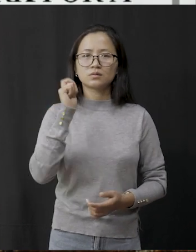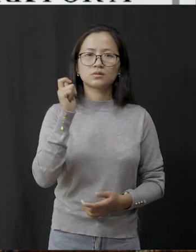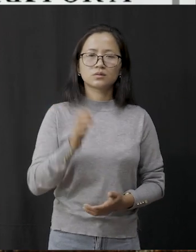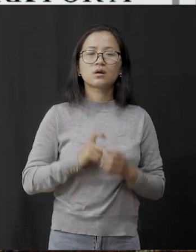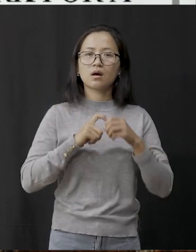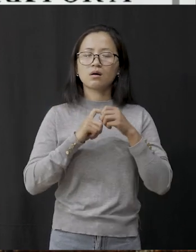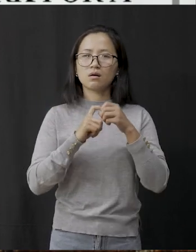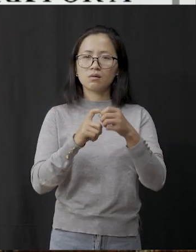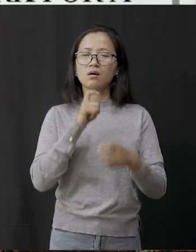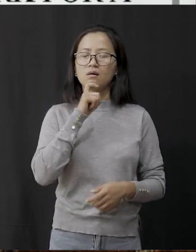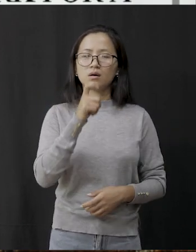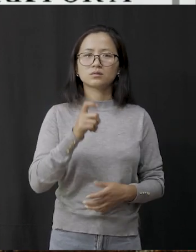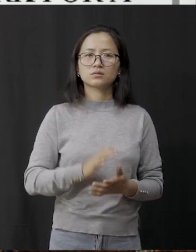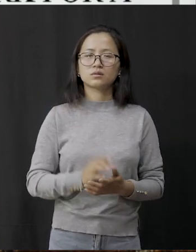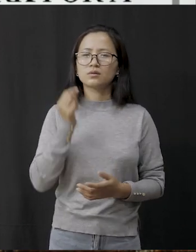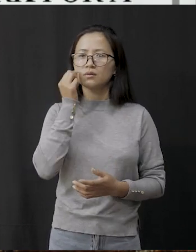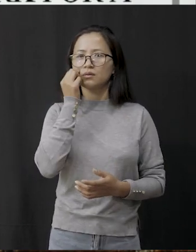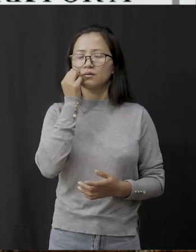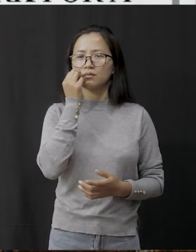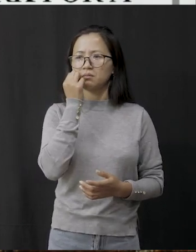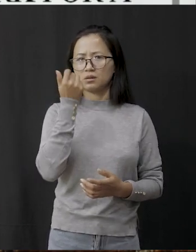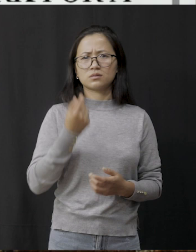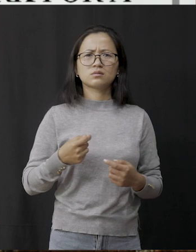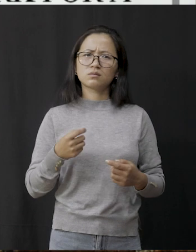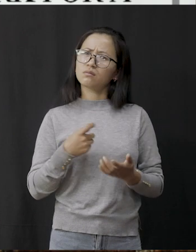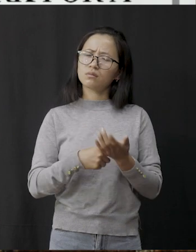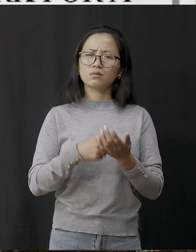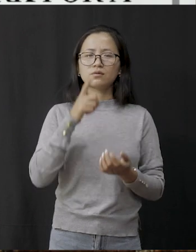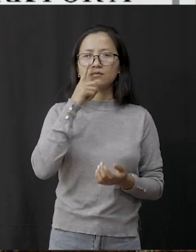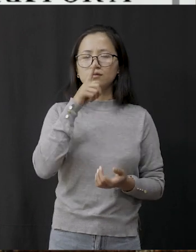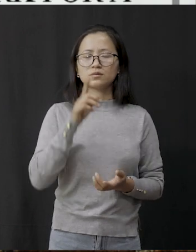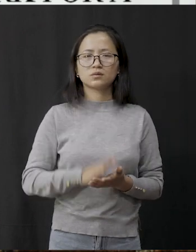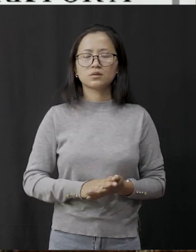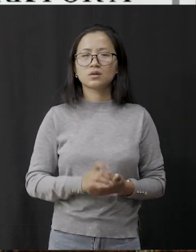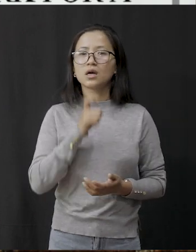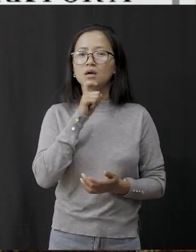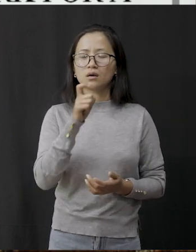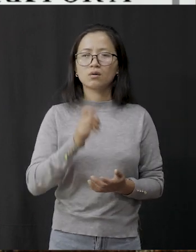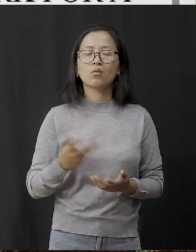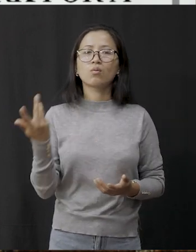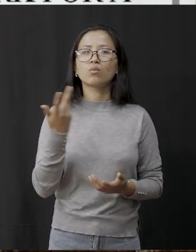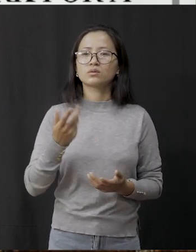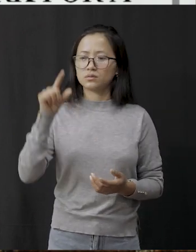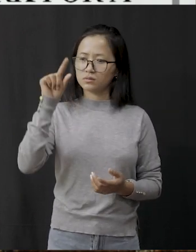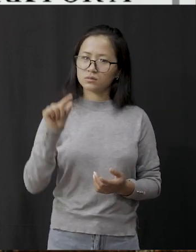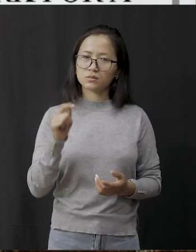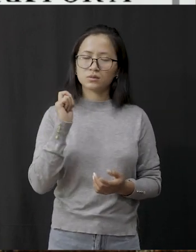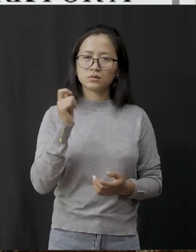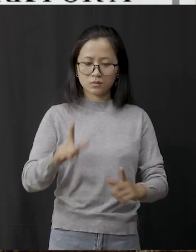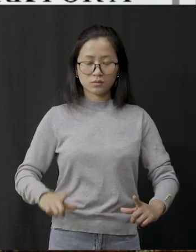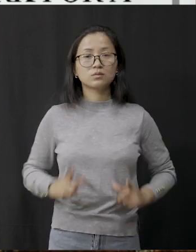can ask your mother or your father, or if you are living with your guardian, you can ask what they do for